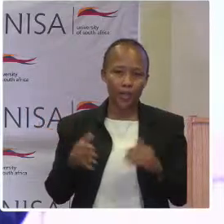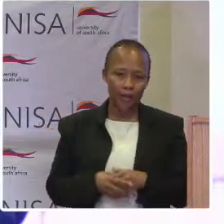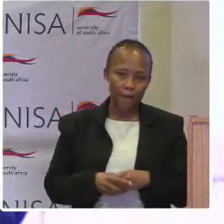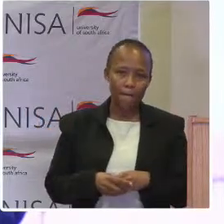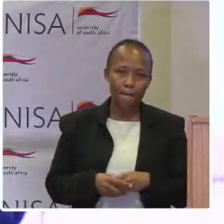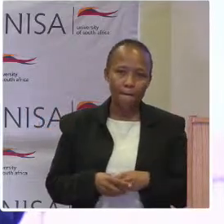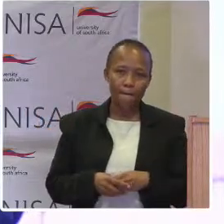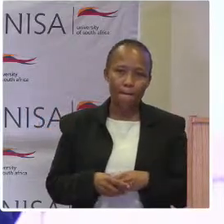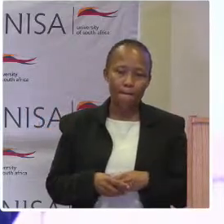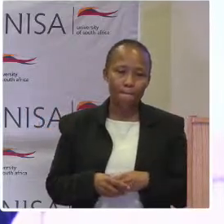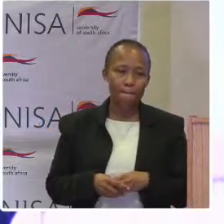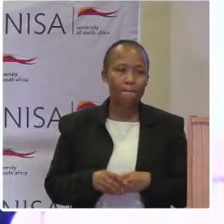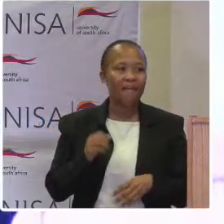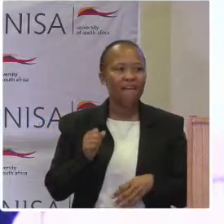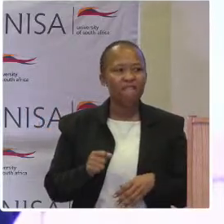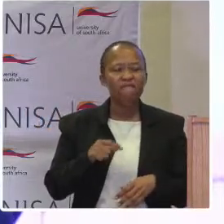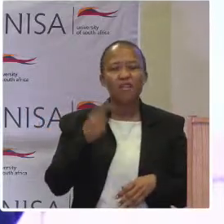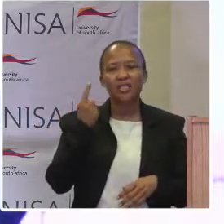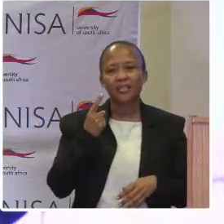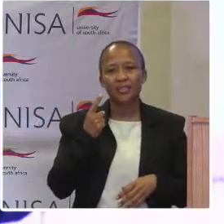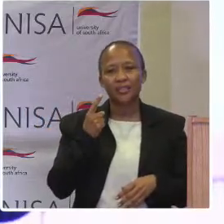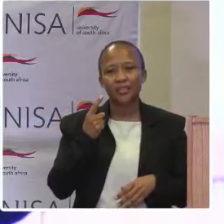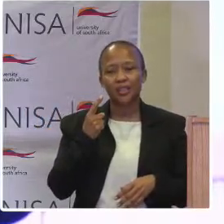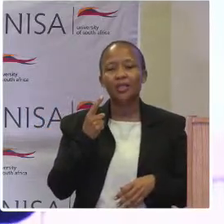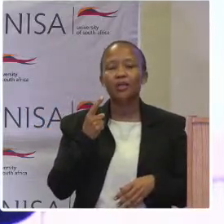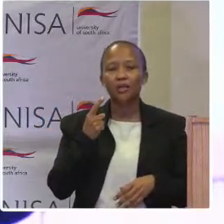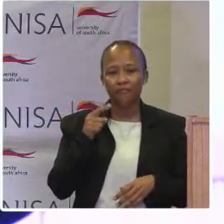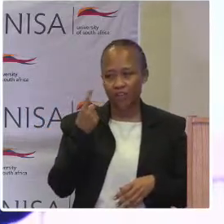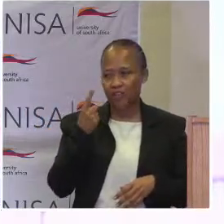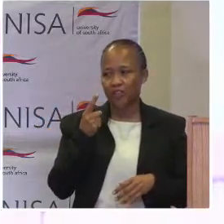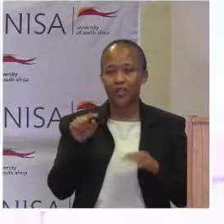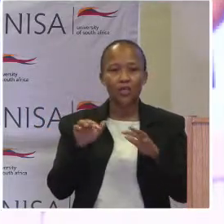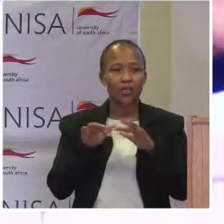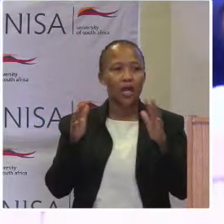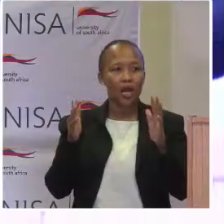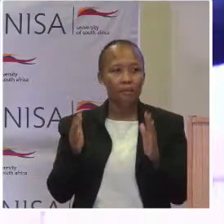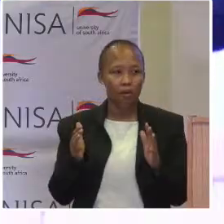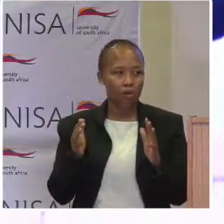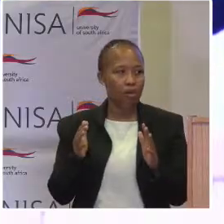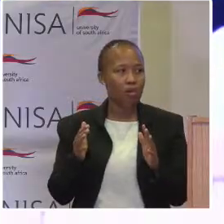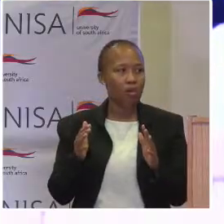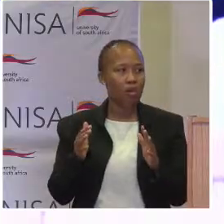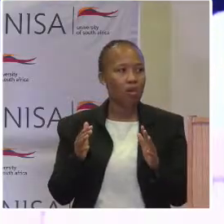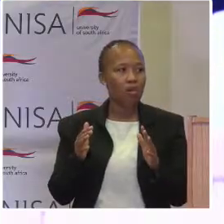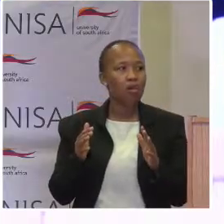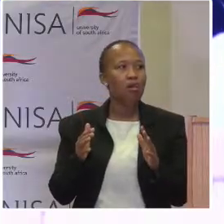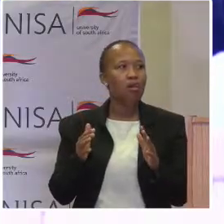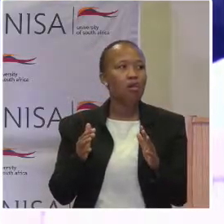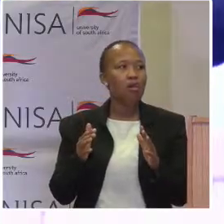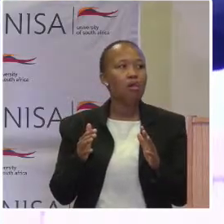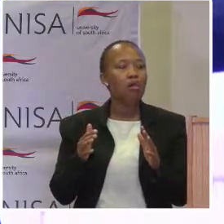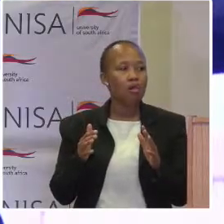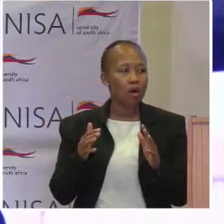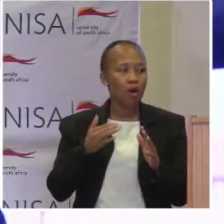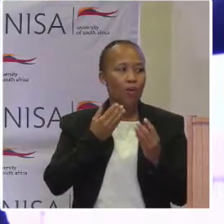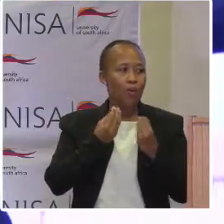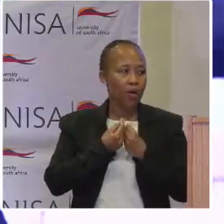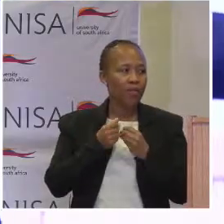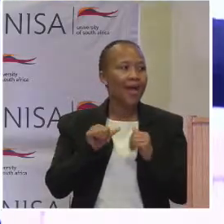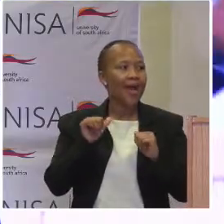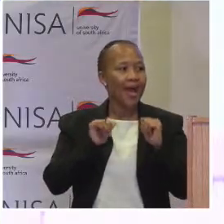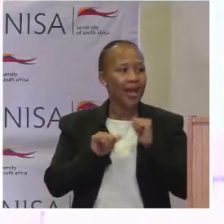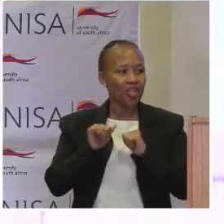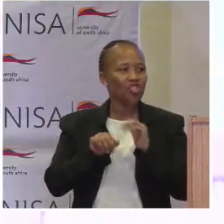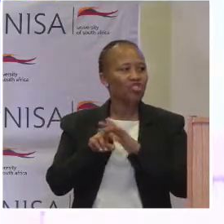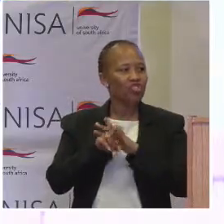The first table that will be ushered that way is the table with the acting regional director over